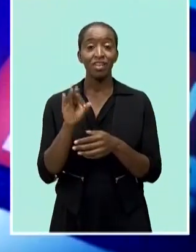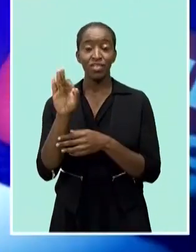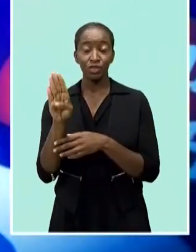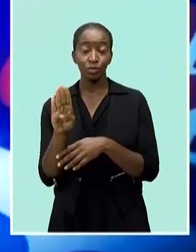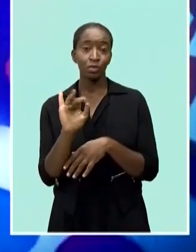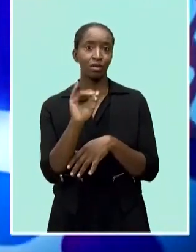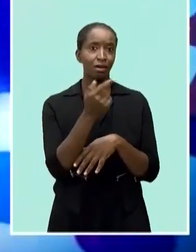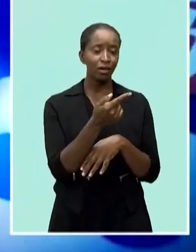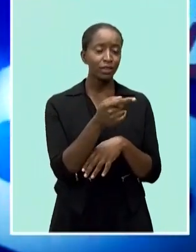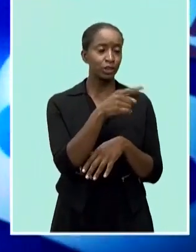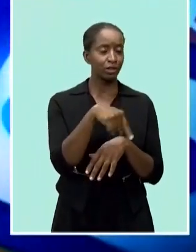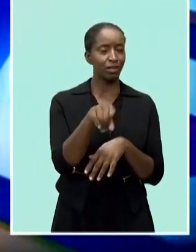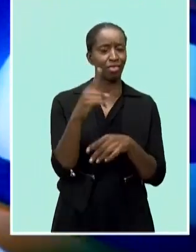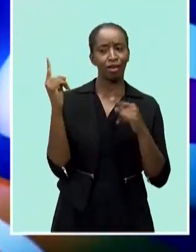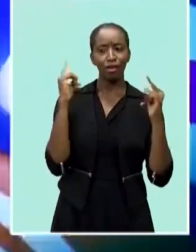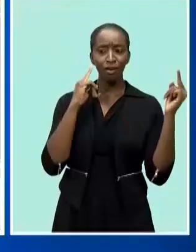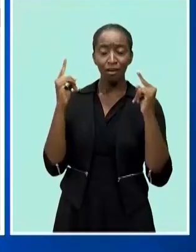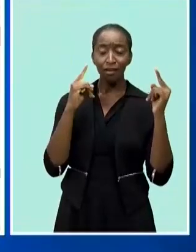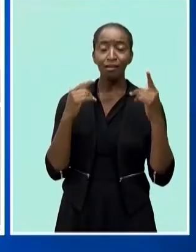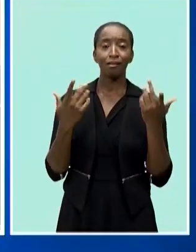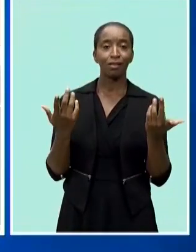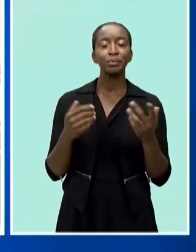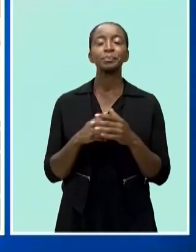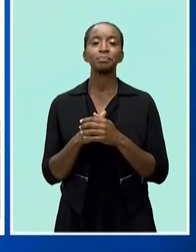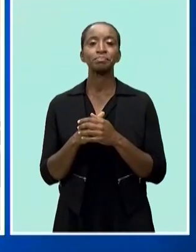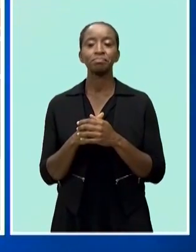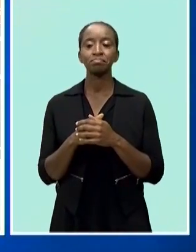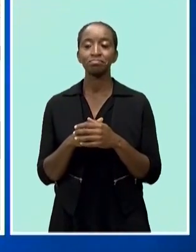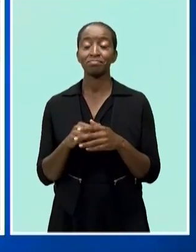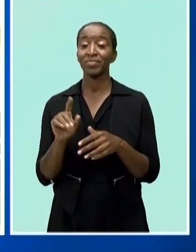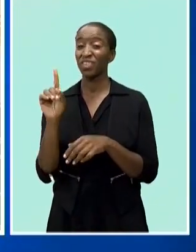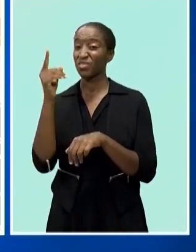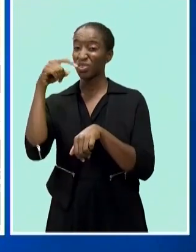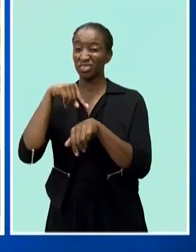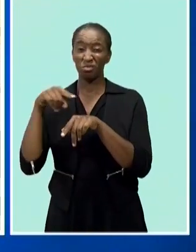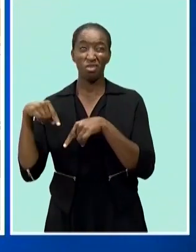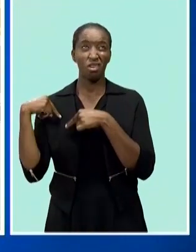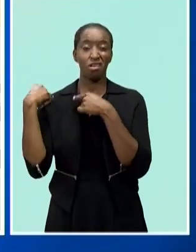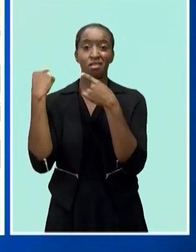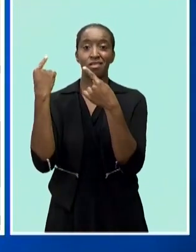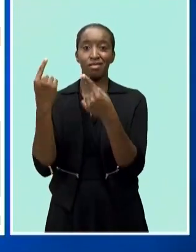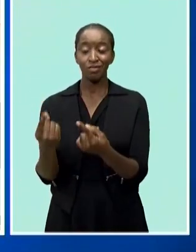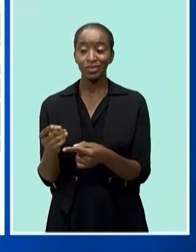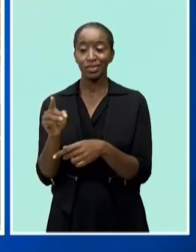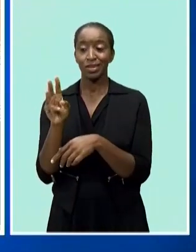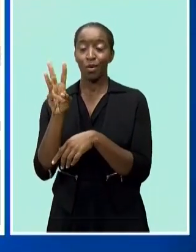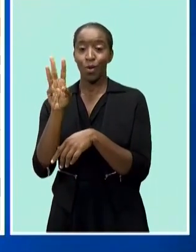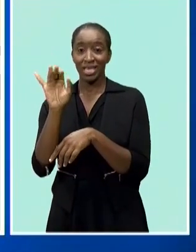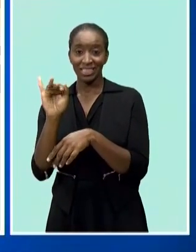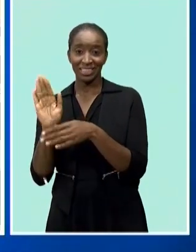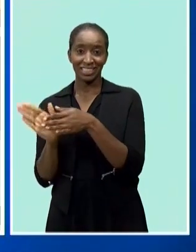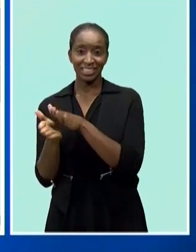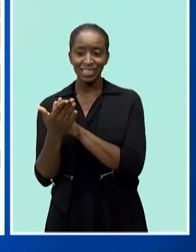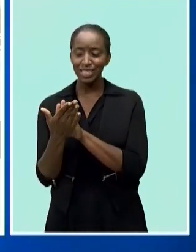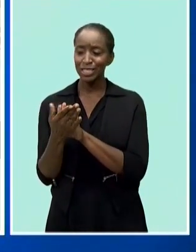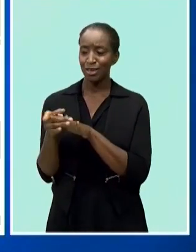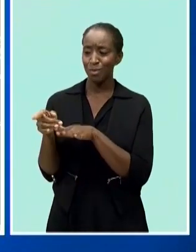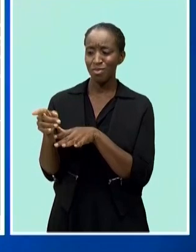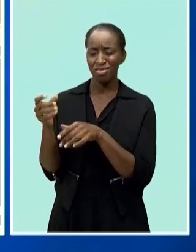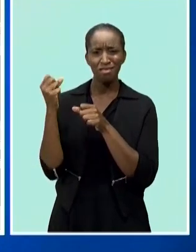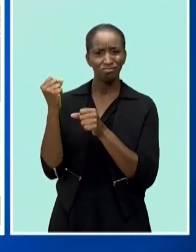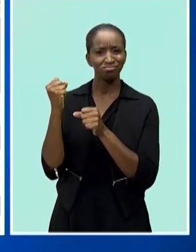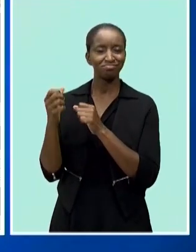with reaction. Eunice Khan says for the first time in a while, West Indies has a strong side. He says there's some really good names